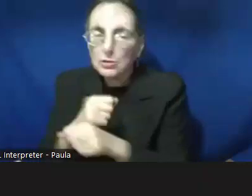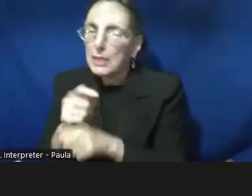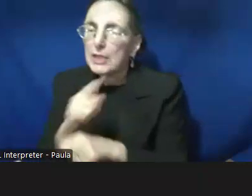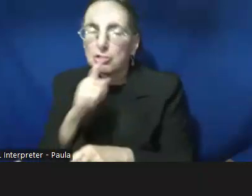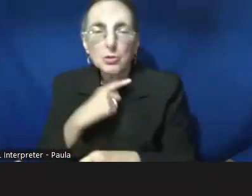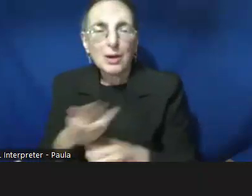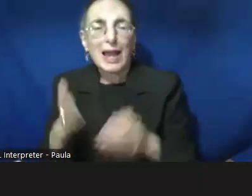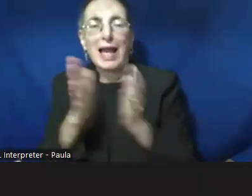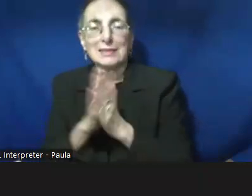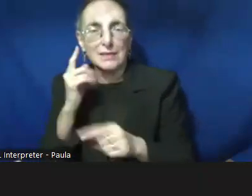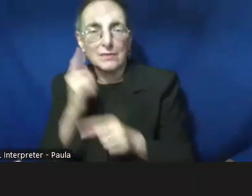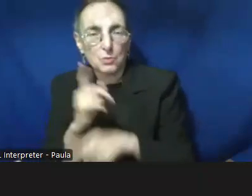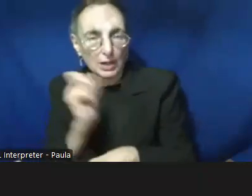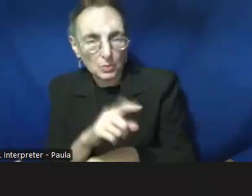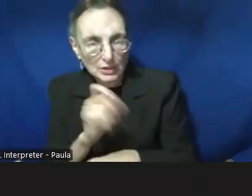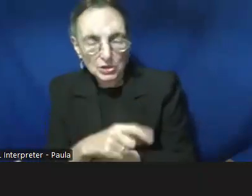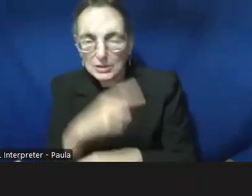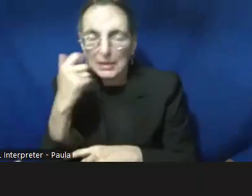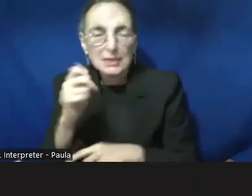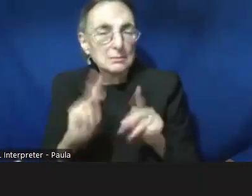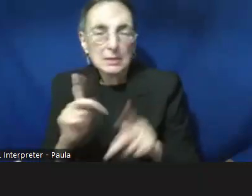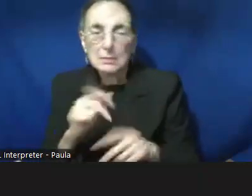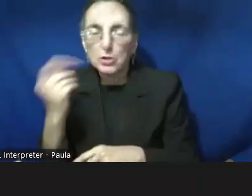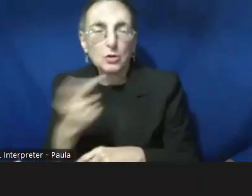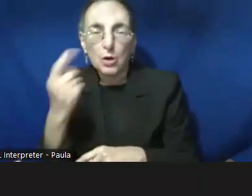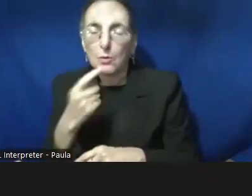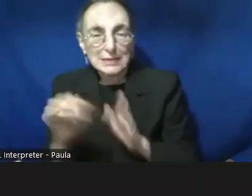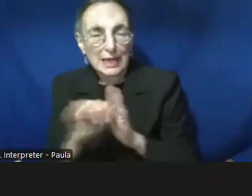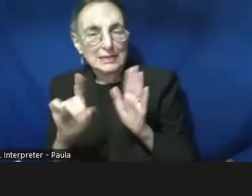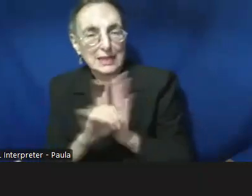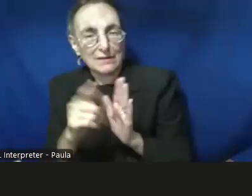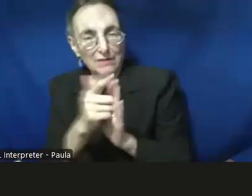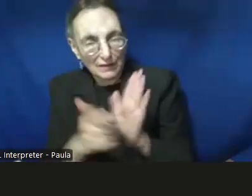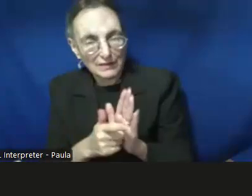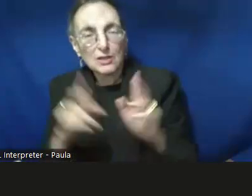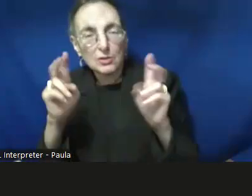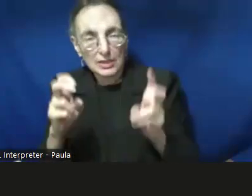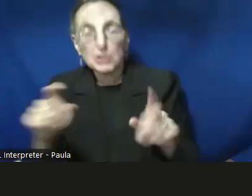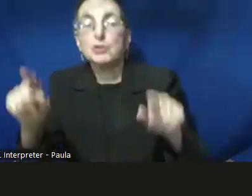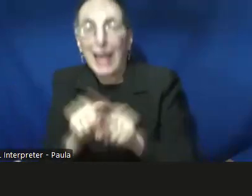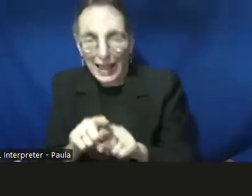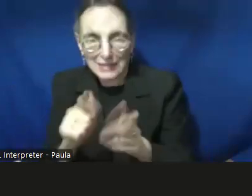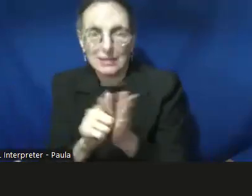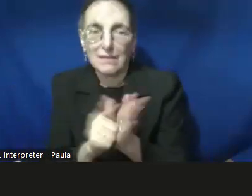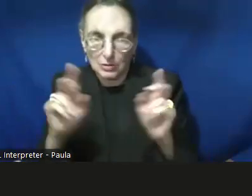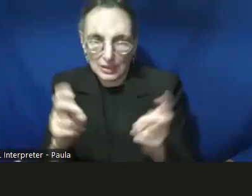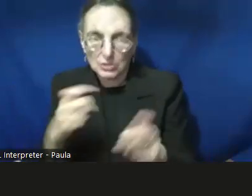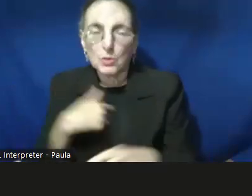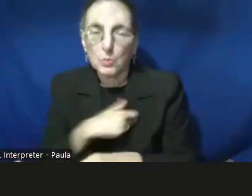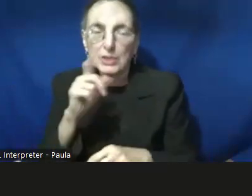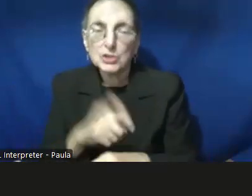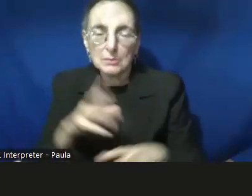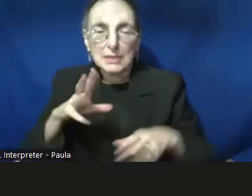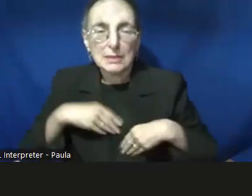don't always identify their legal issues as legal issues. So we should be, taking on that burden to make sure that we're asking the